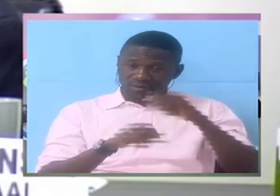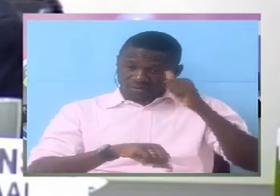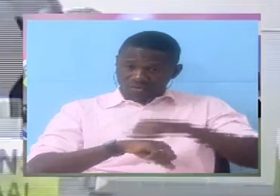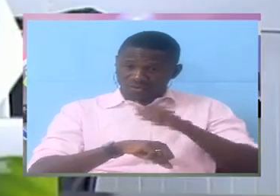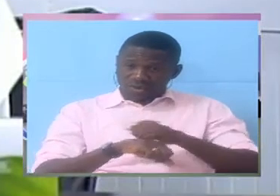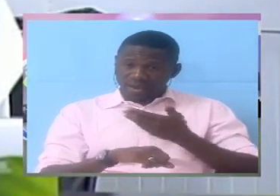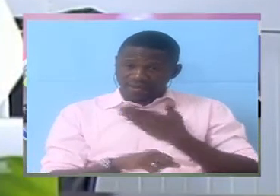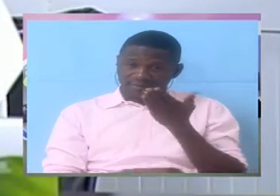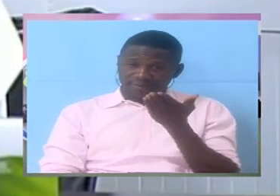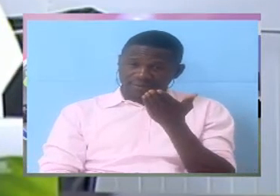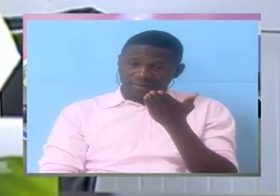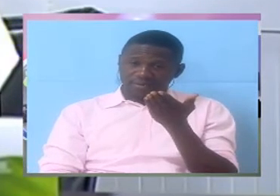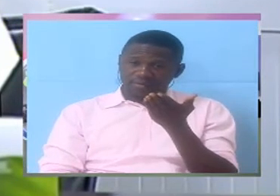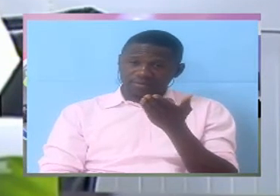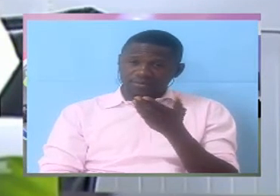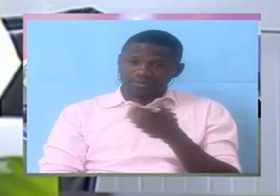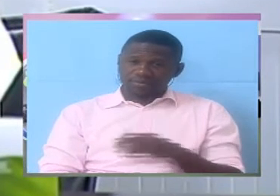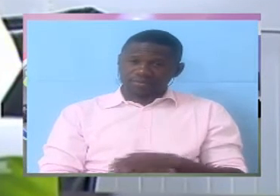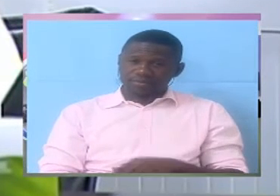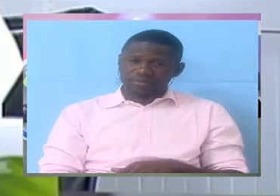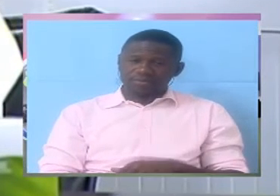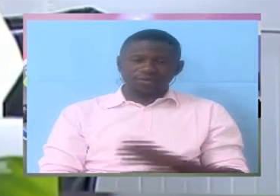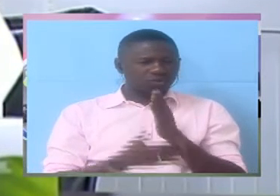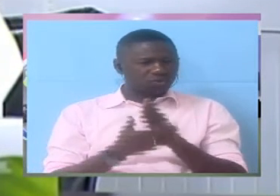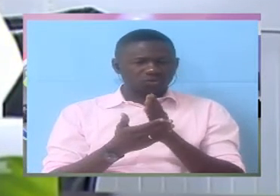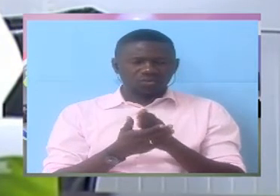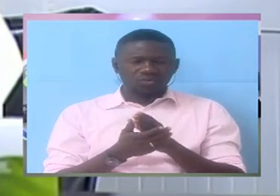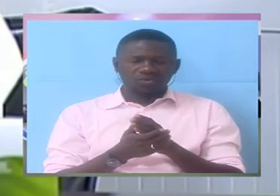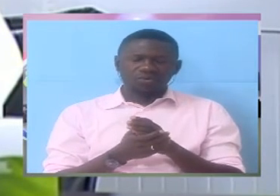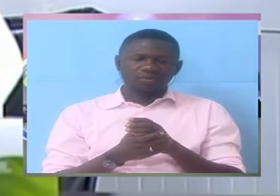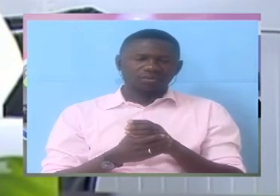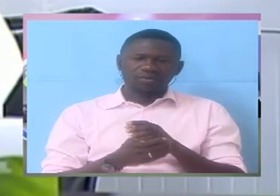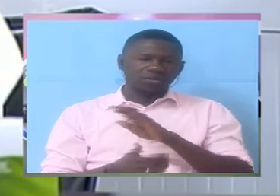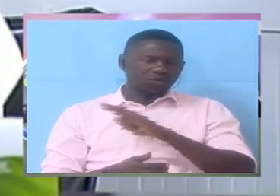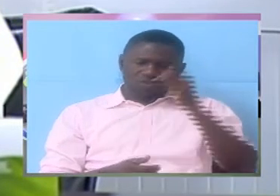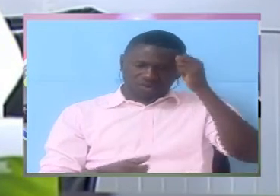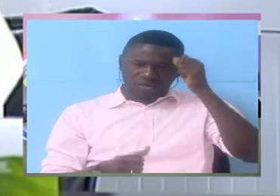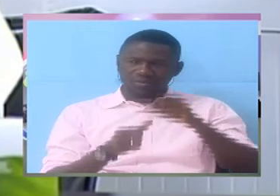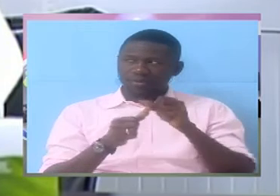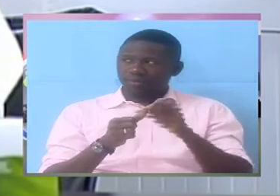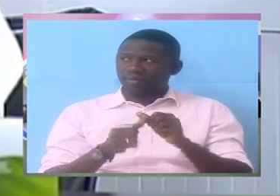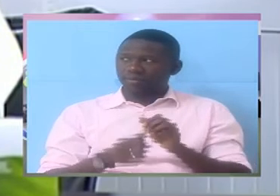fode actually I don't remember fode nakilo mamu